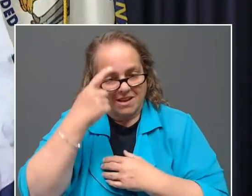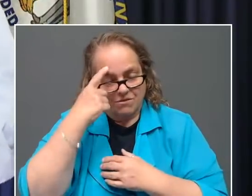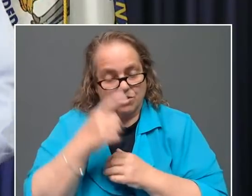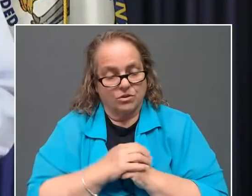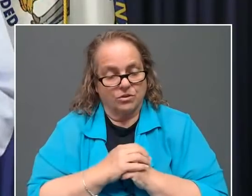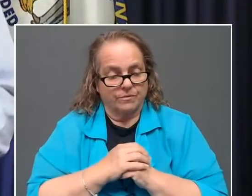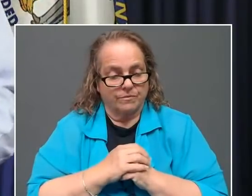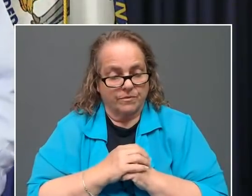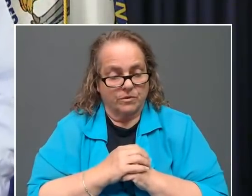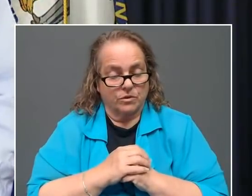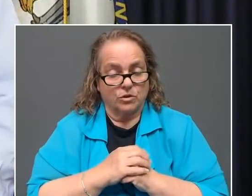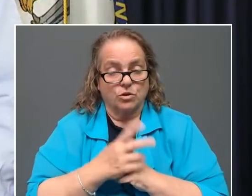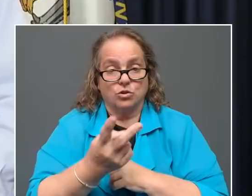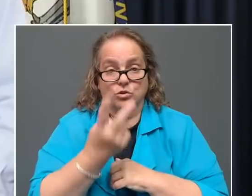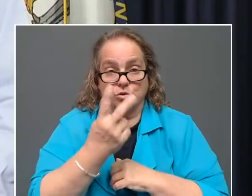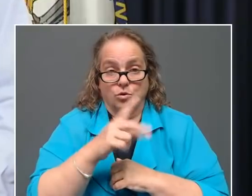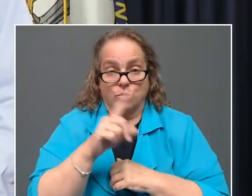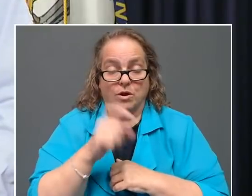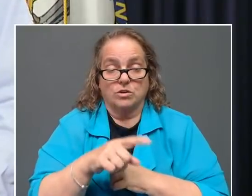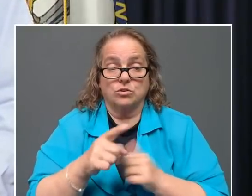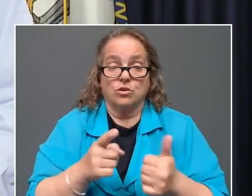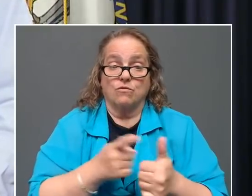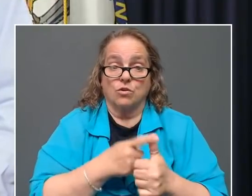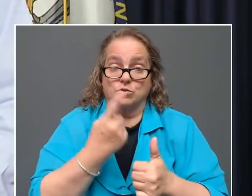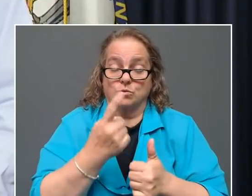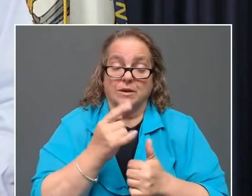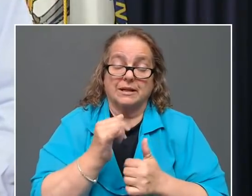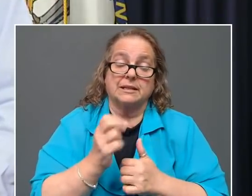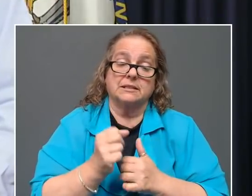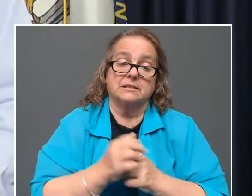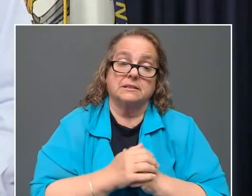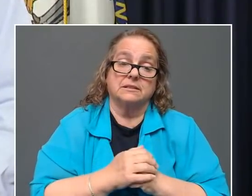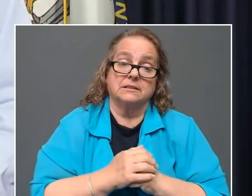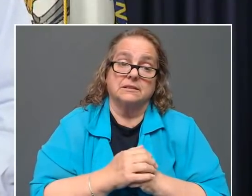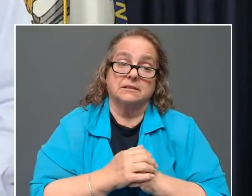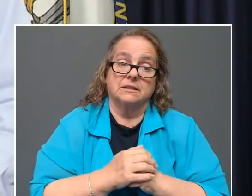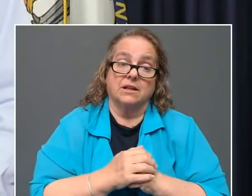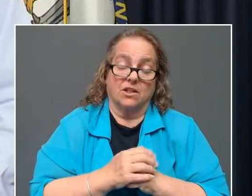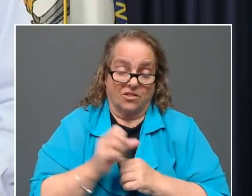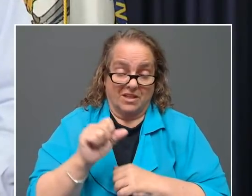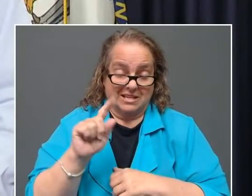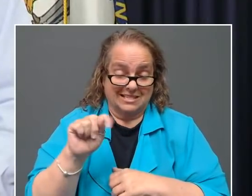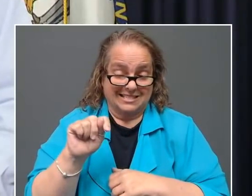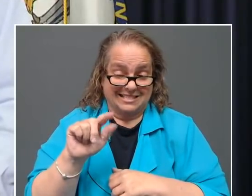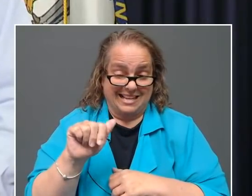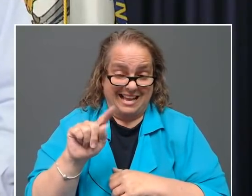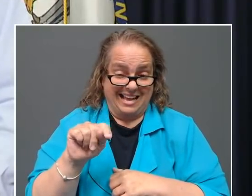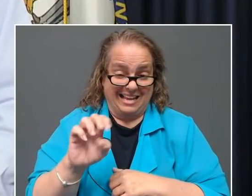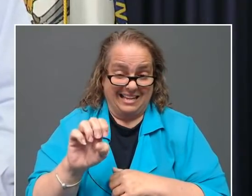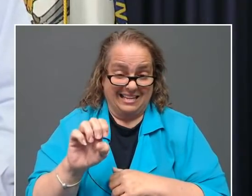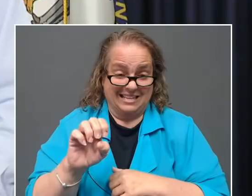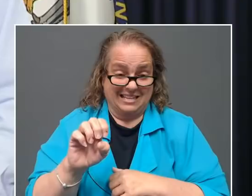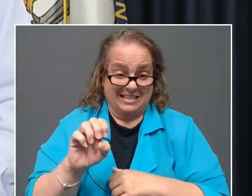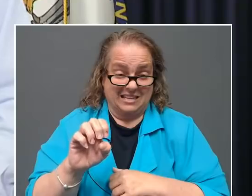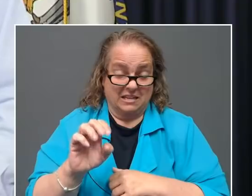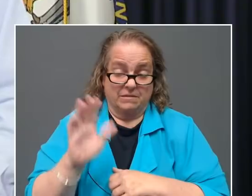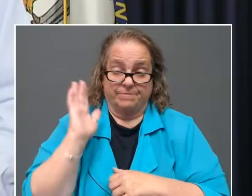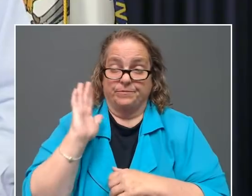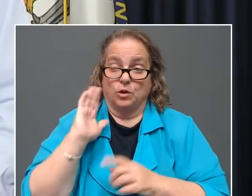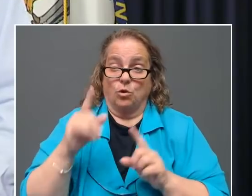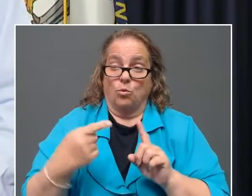Two questions, really. The first one is the state, back when the pandemic